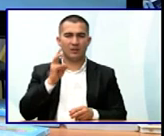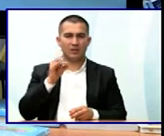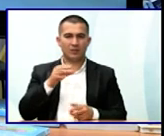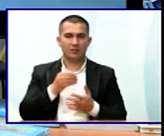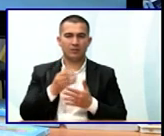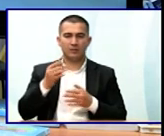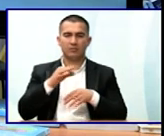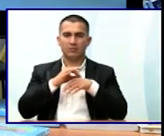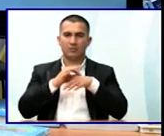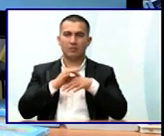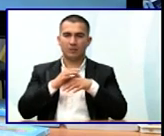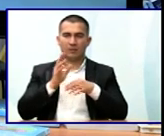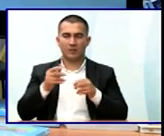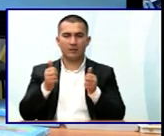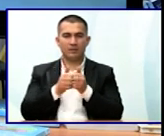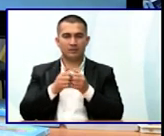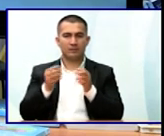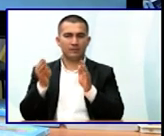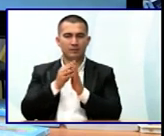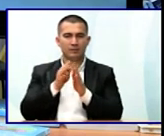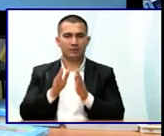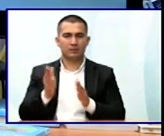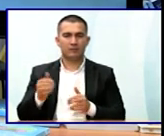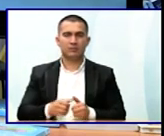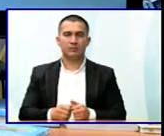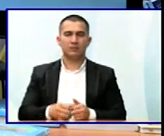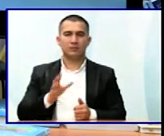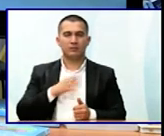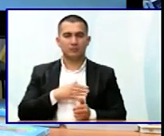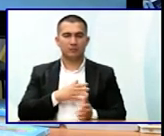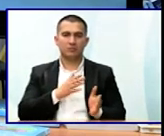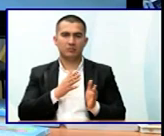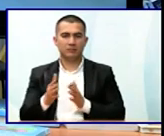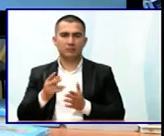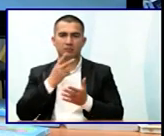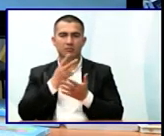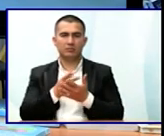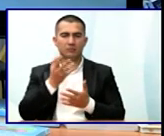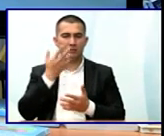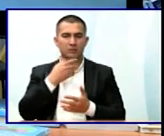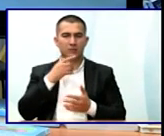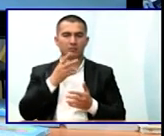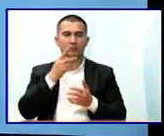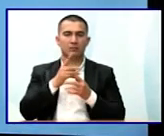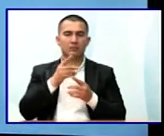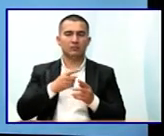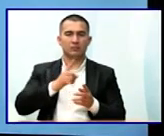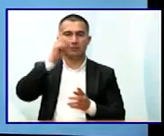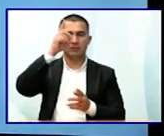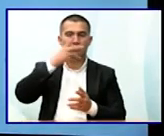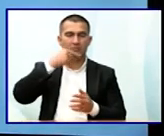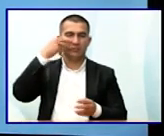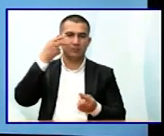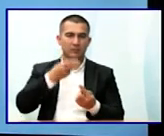ochilgan postloq orasiga joylanadi. So'ngra esa yuqoridan pastga qarab chipta